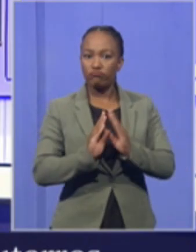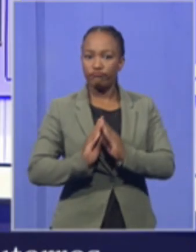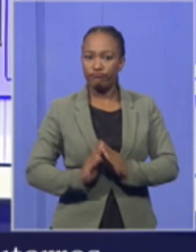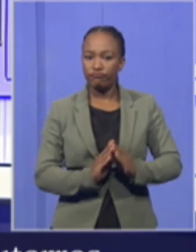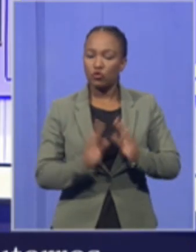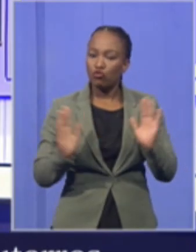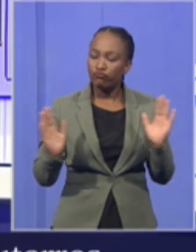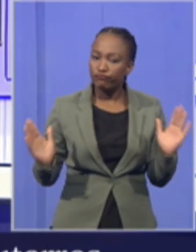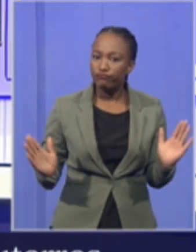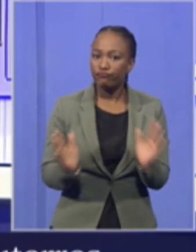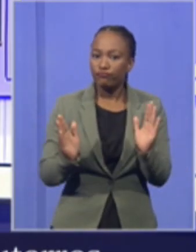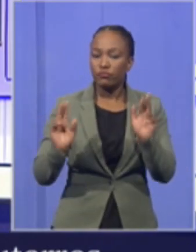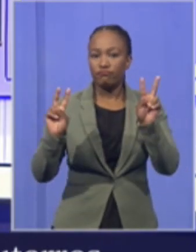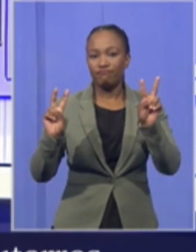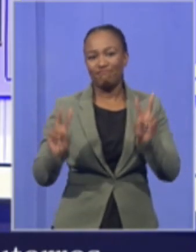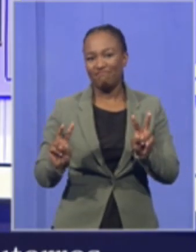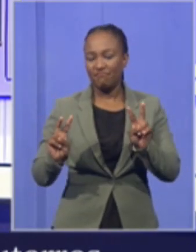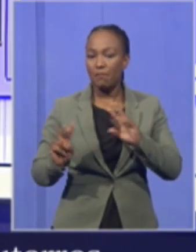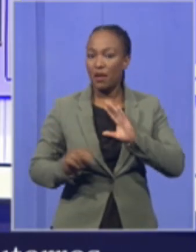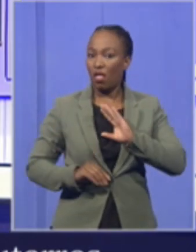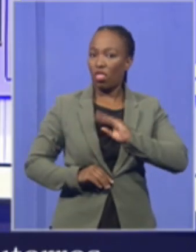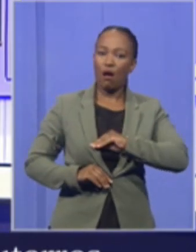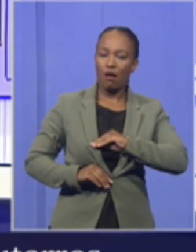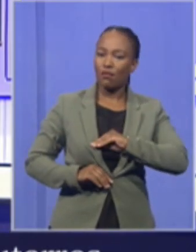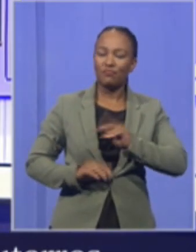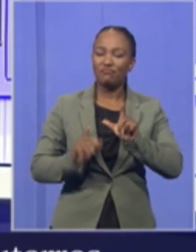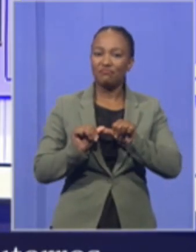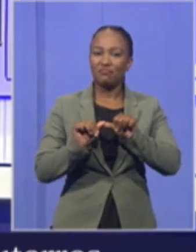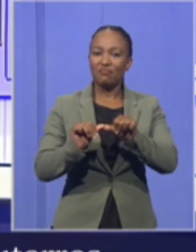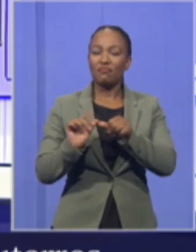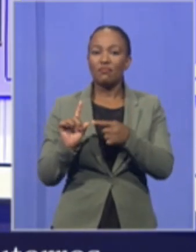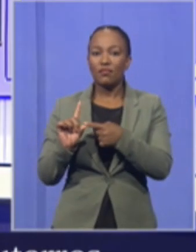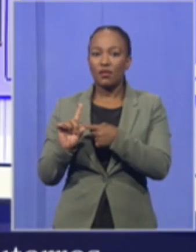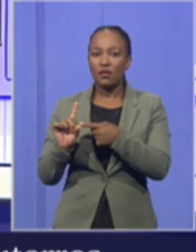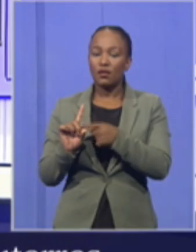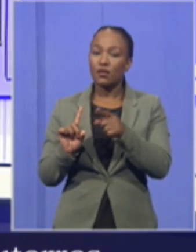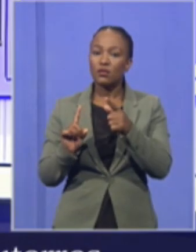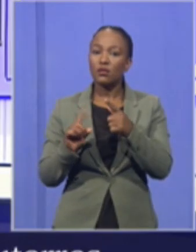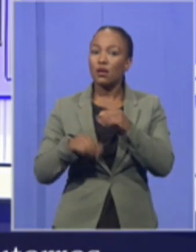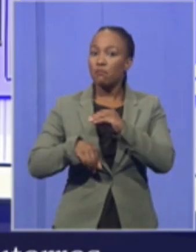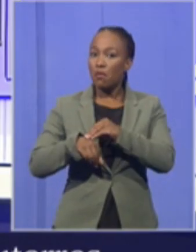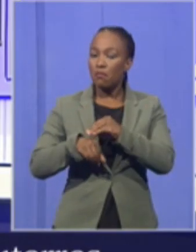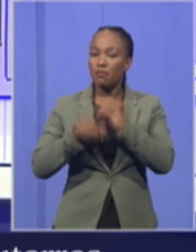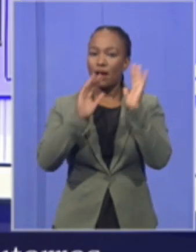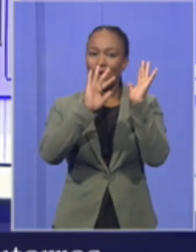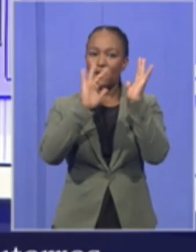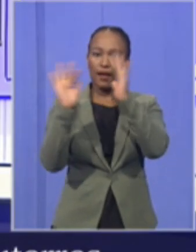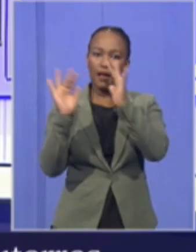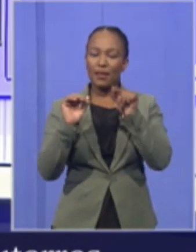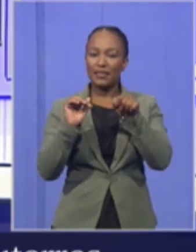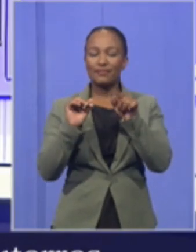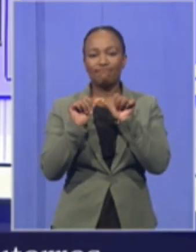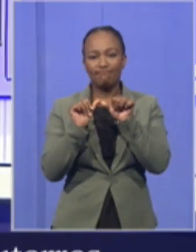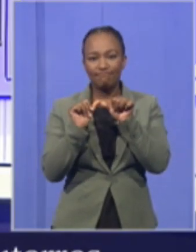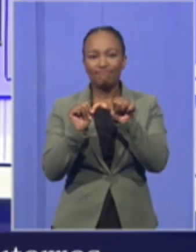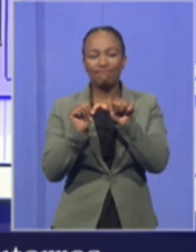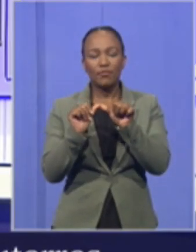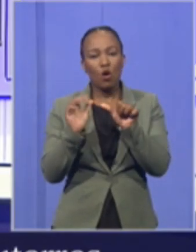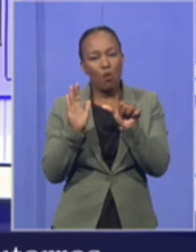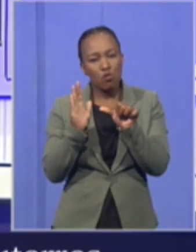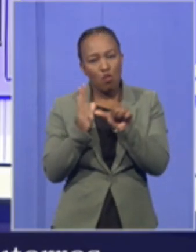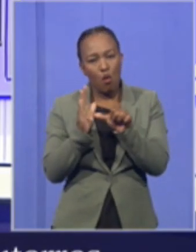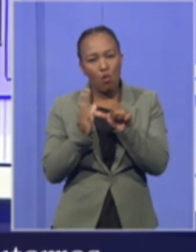wa kagiso. Guterres o tsweletse ka gore go itshupa sentle gore mathata a tlelaemete a etegetse mme go botlhokwa